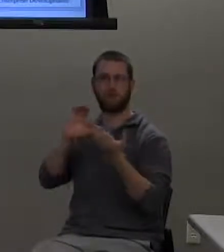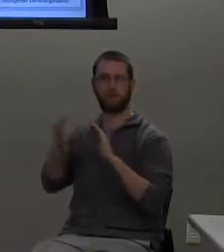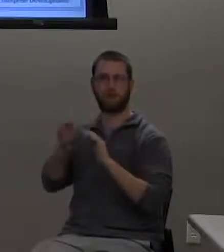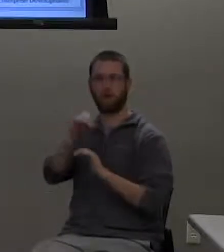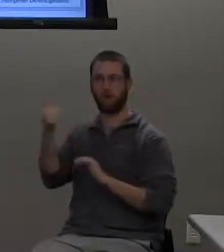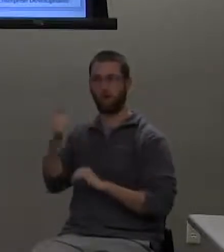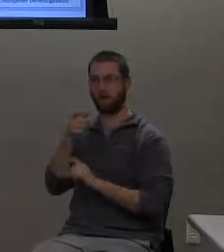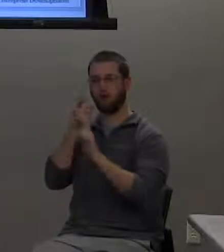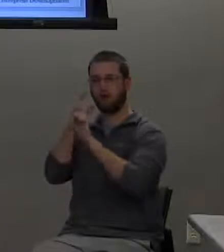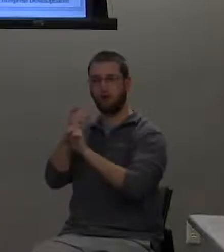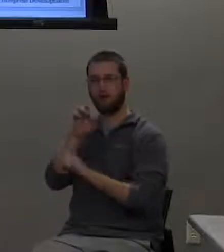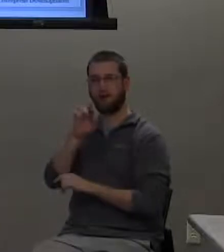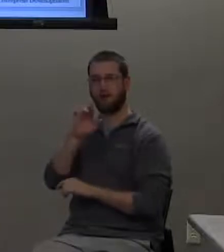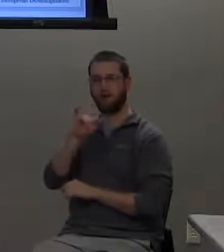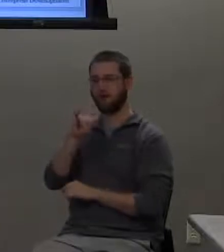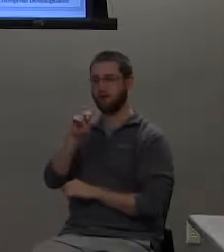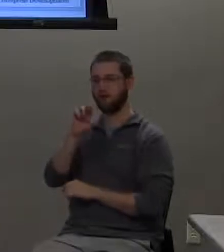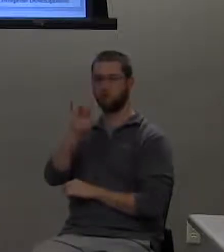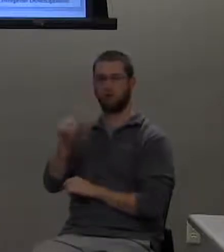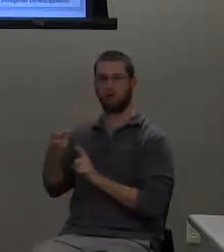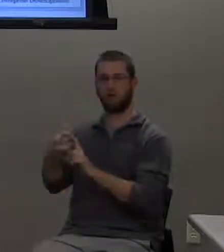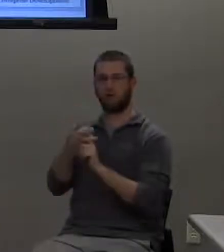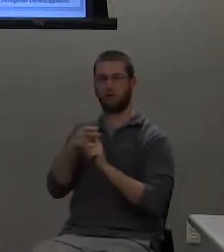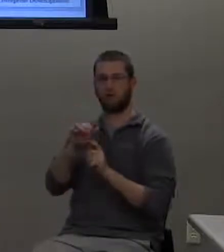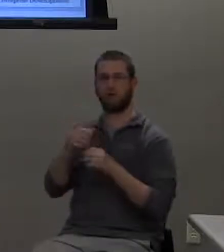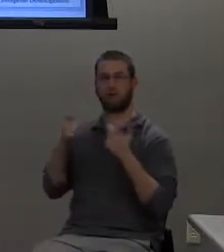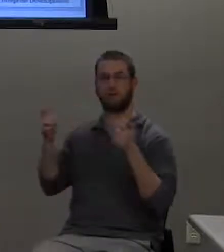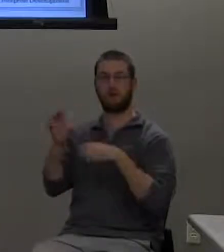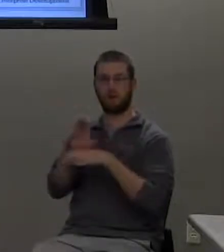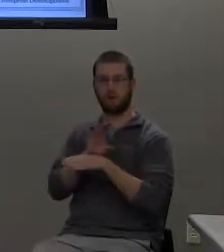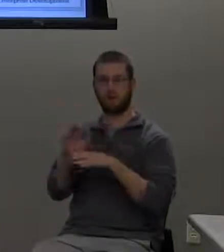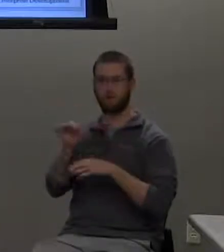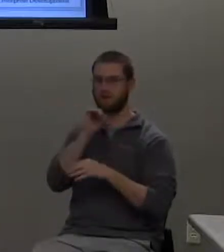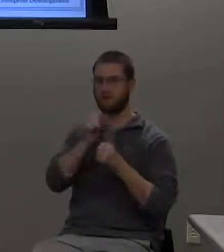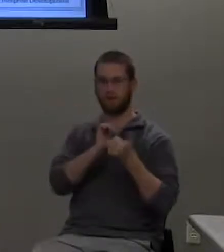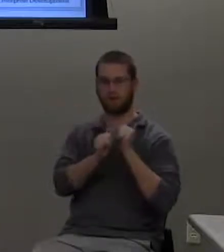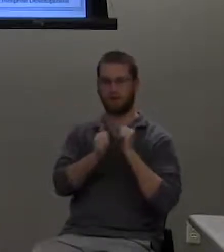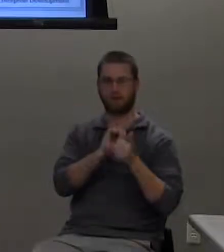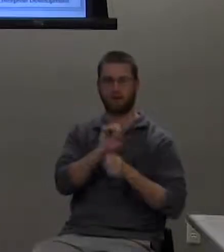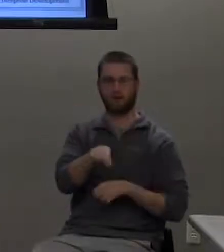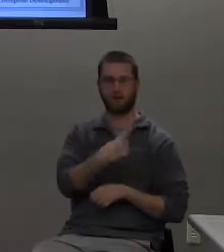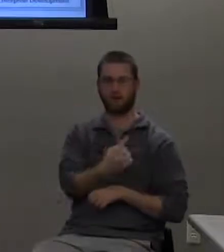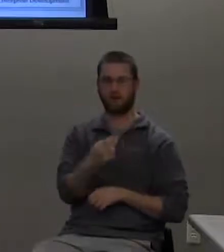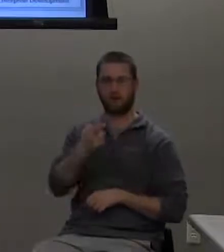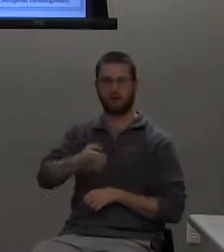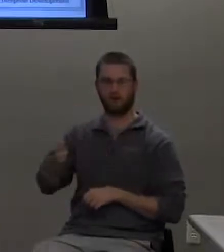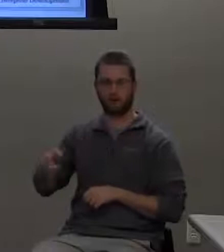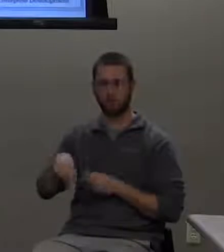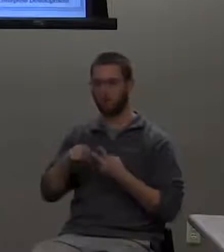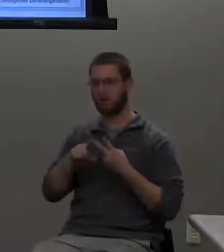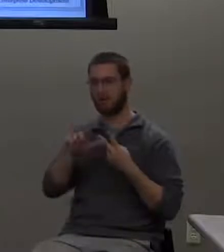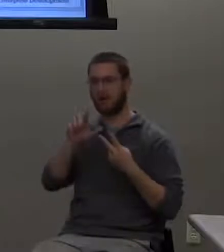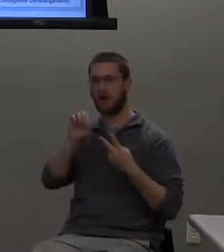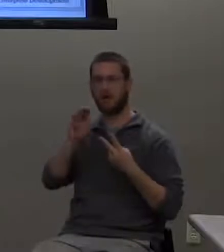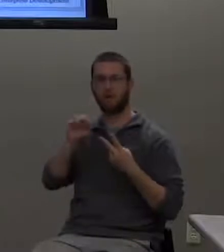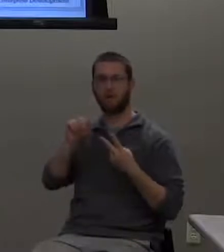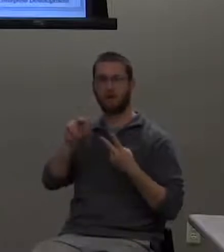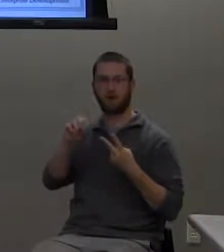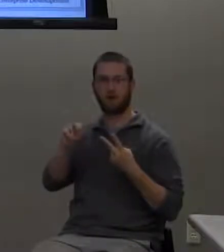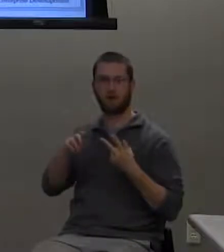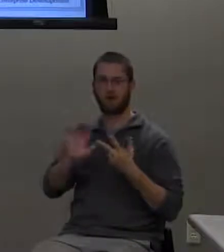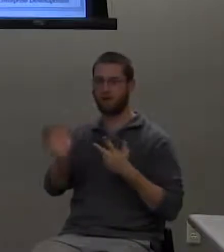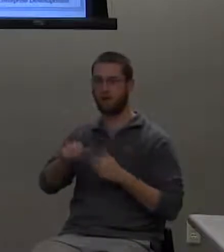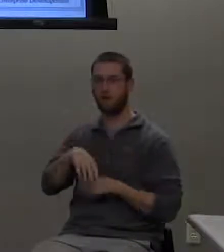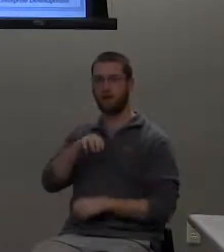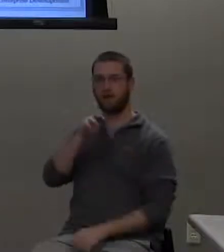target industries and recruitment, particularly of large-scale businesses, is we're not just competing with Harrisburg and Lebanon, we're competing with